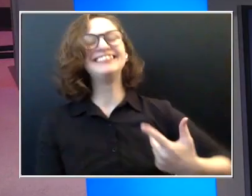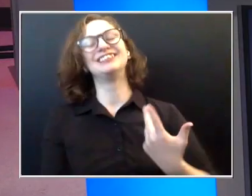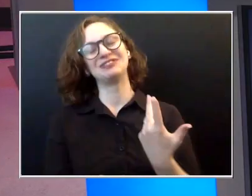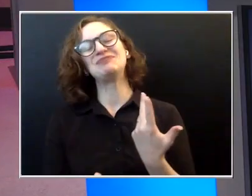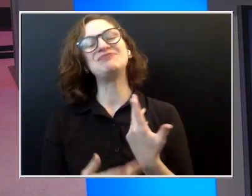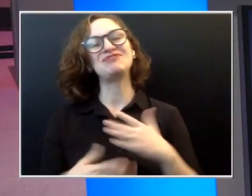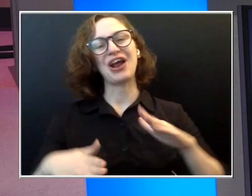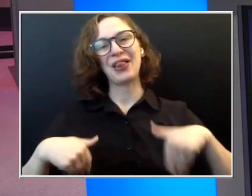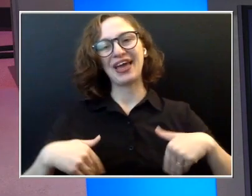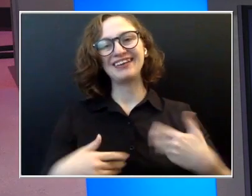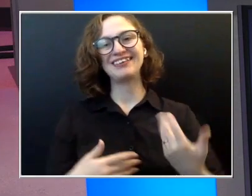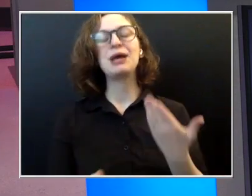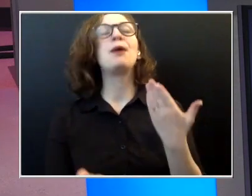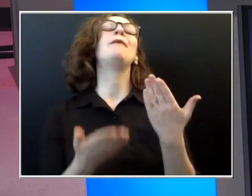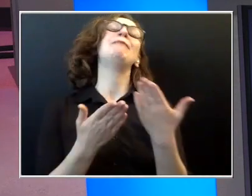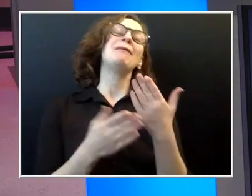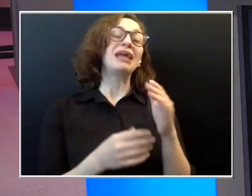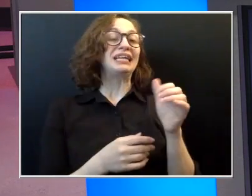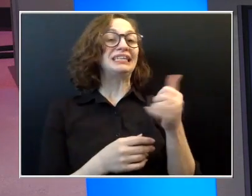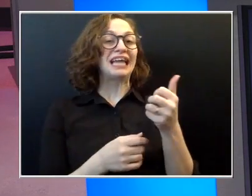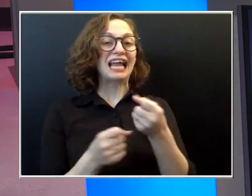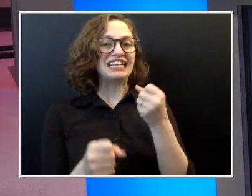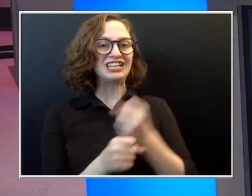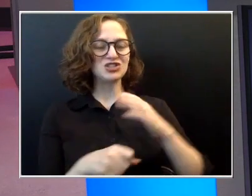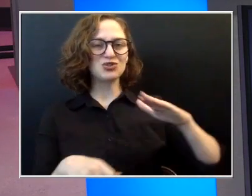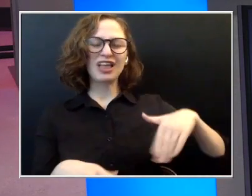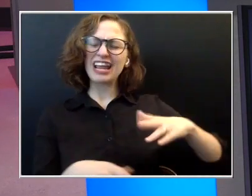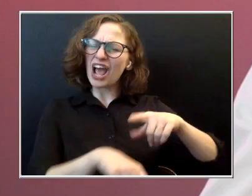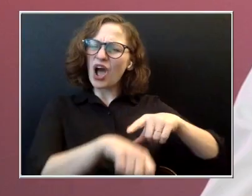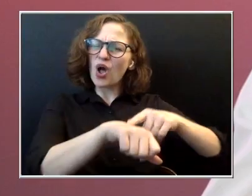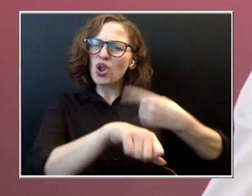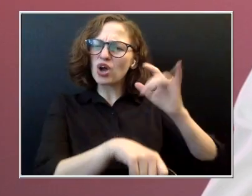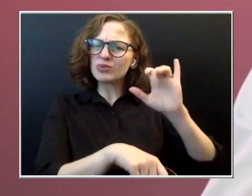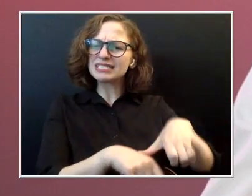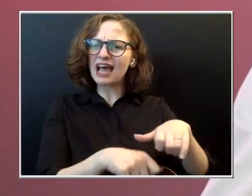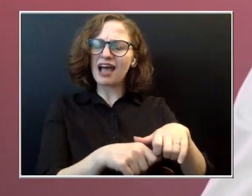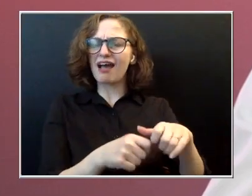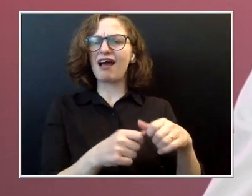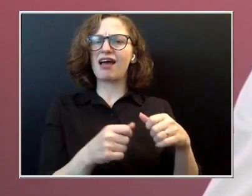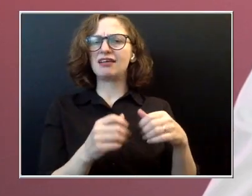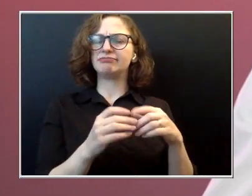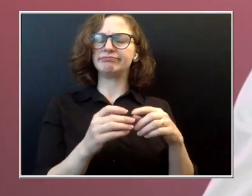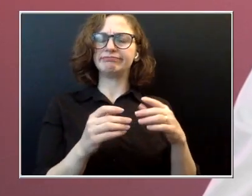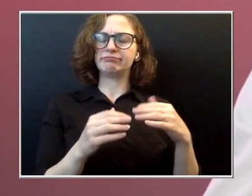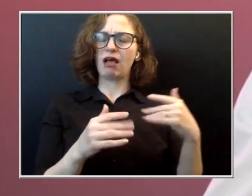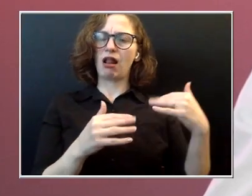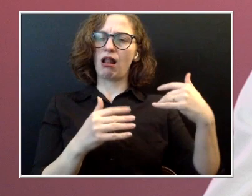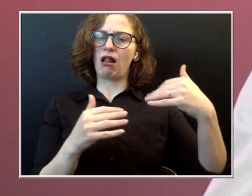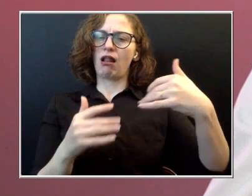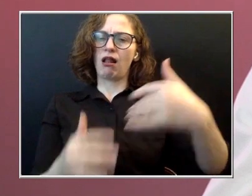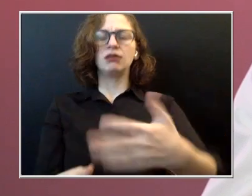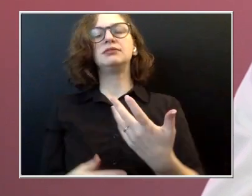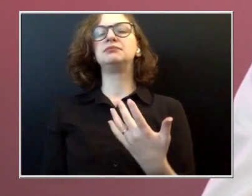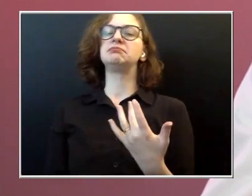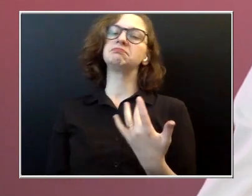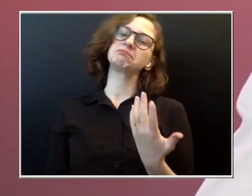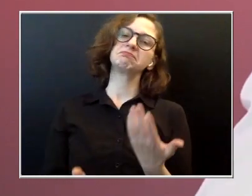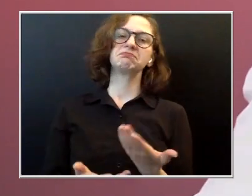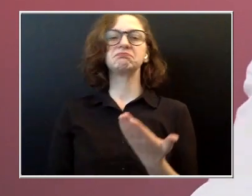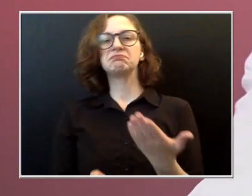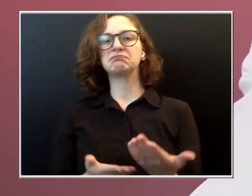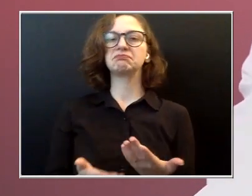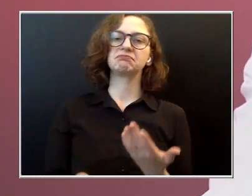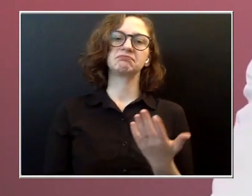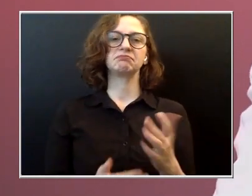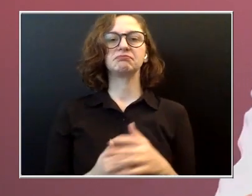years too late. How long was this brewing, do you So think? generally, you know, a good guess is a carpal tunnel syndrome.